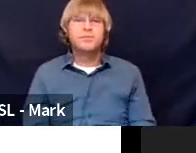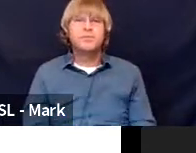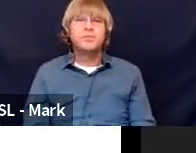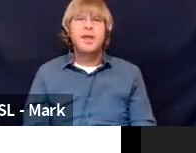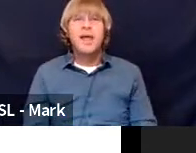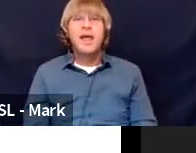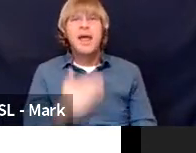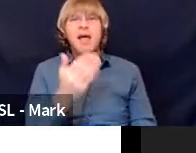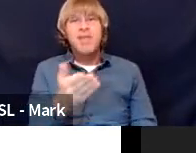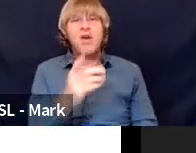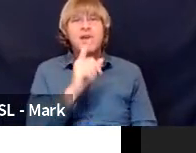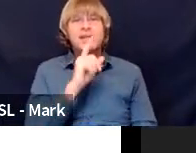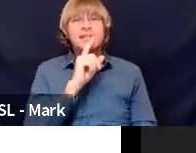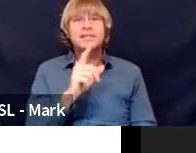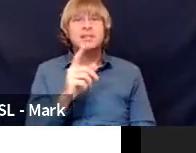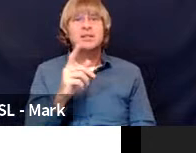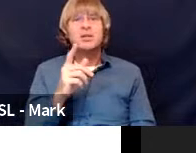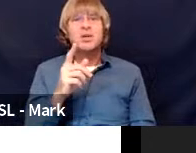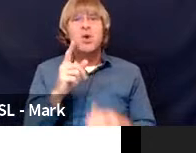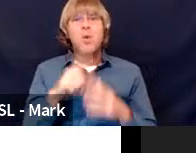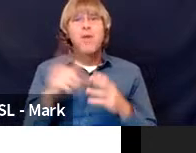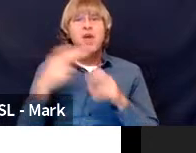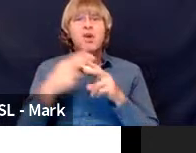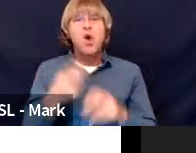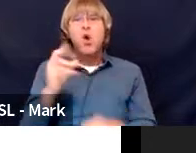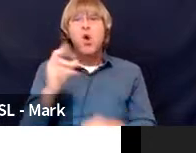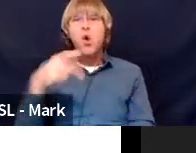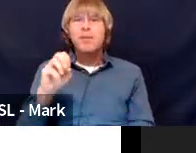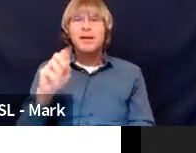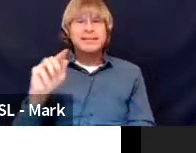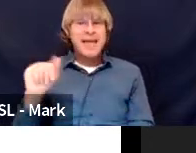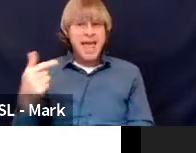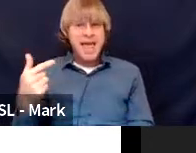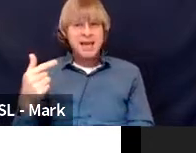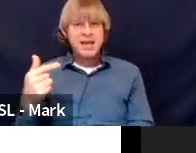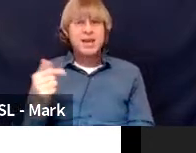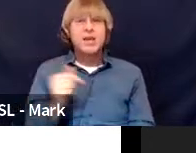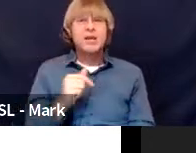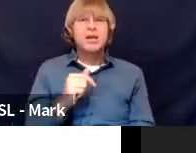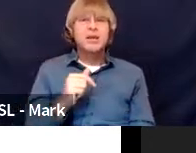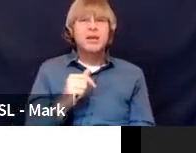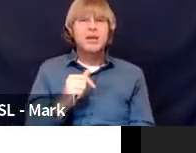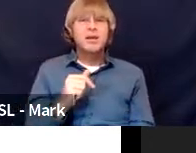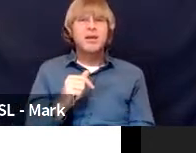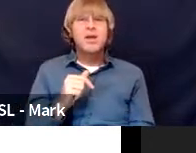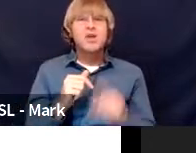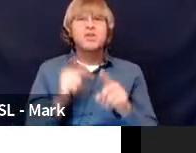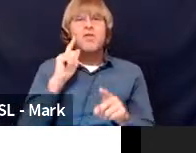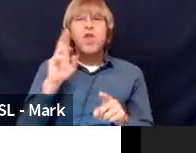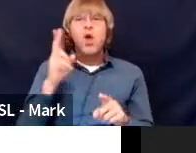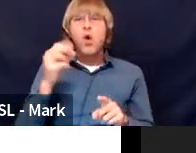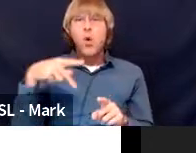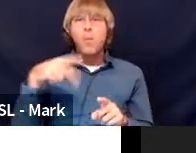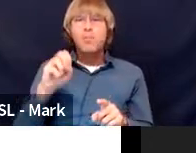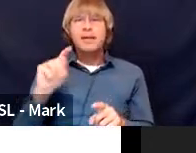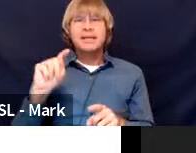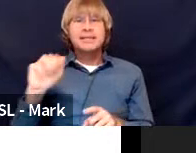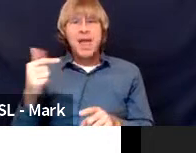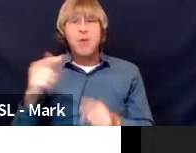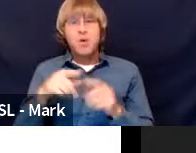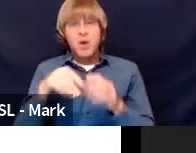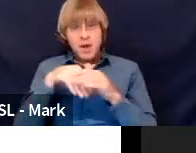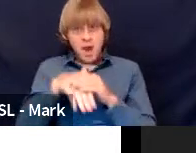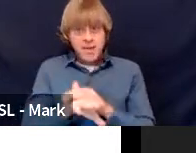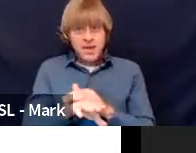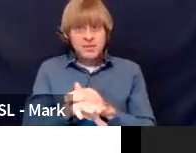What you're seeing now is what they call hope tags. So for their hope tags, when you come into